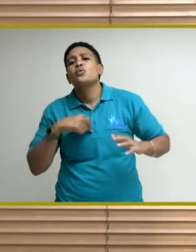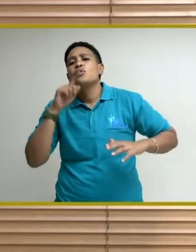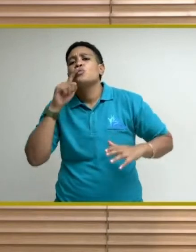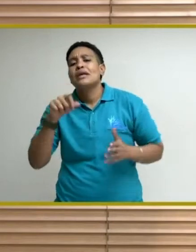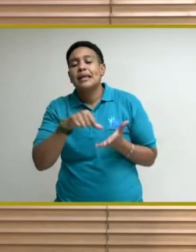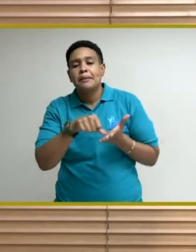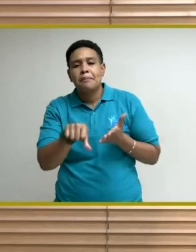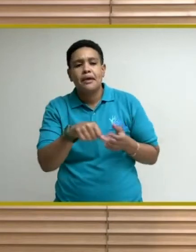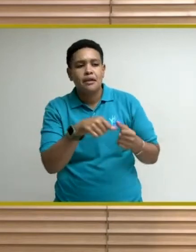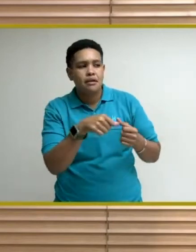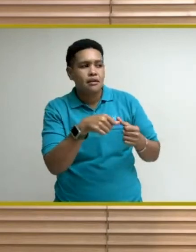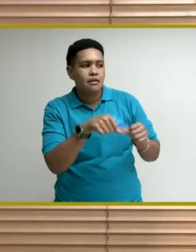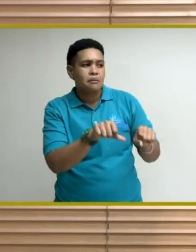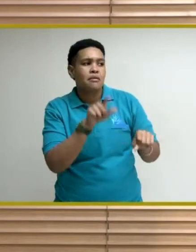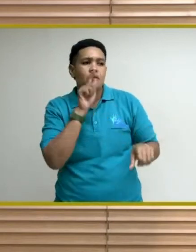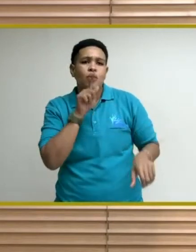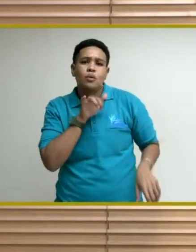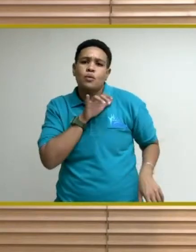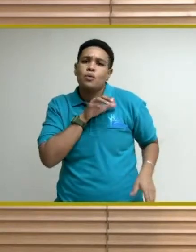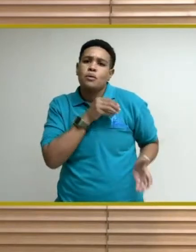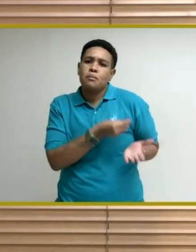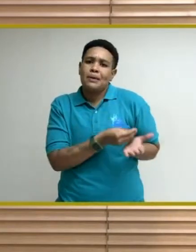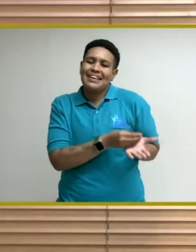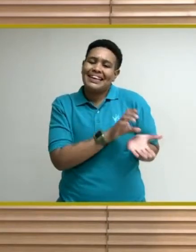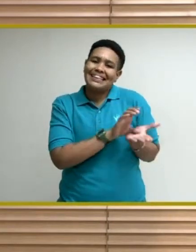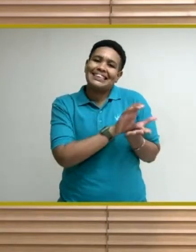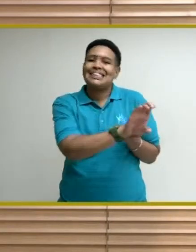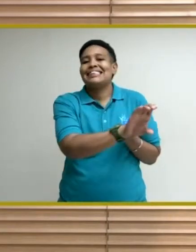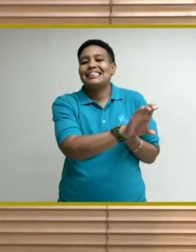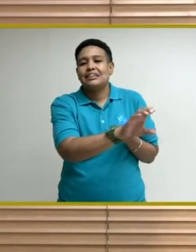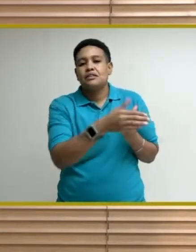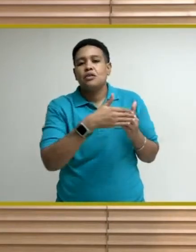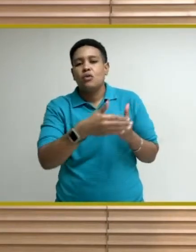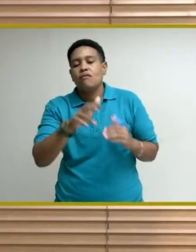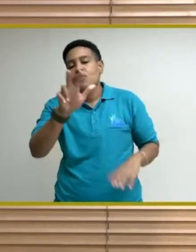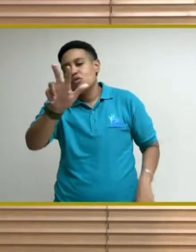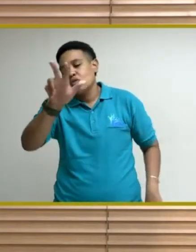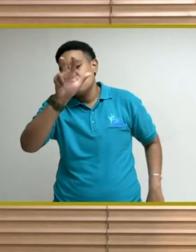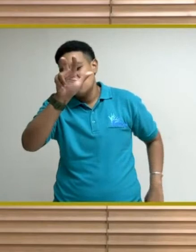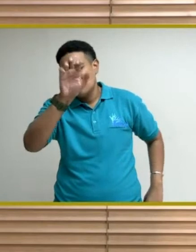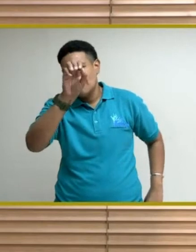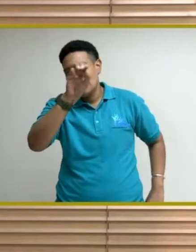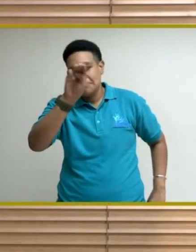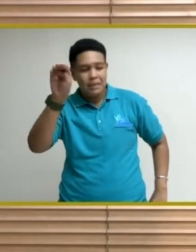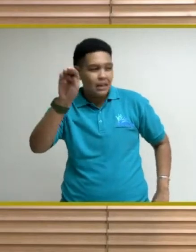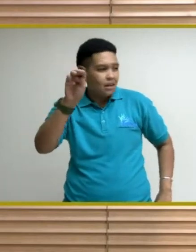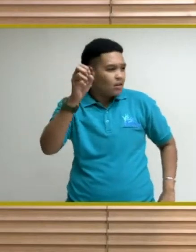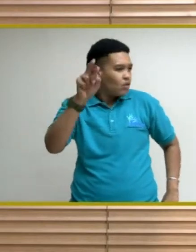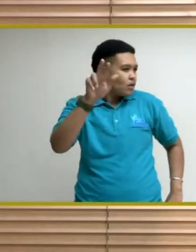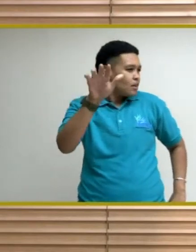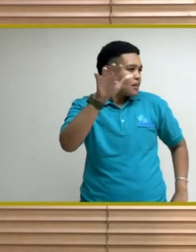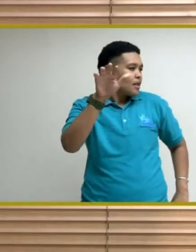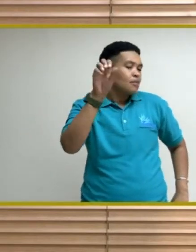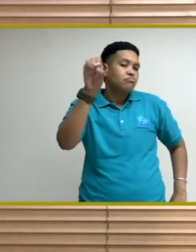down a fairly substantial sum, just over 350 million or